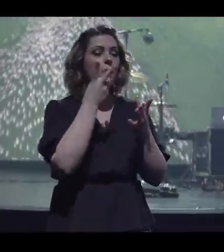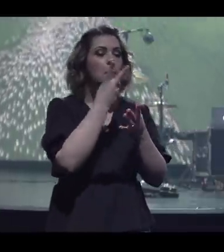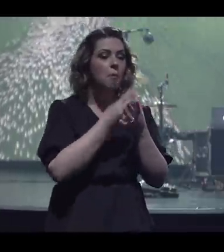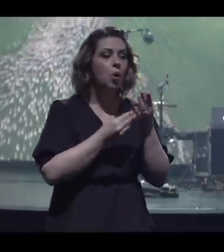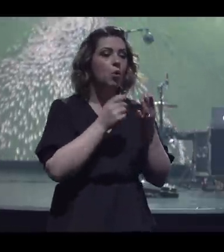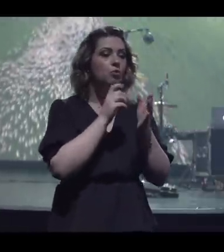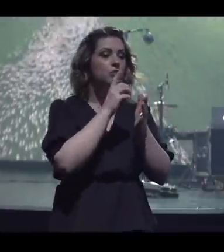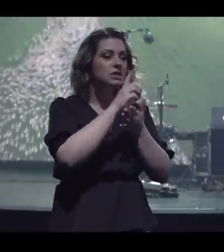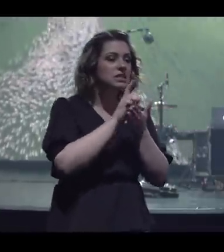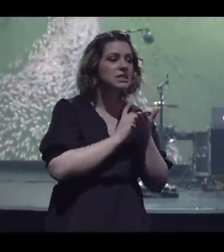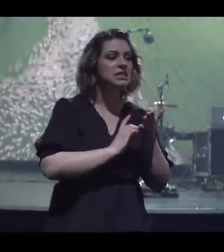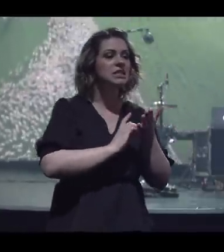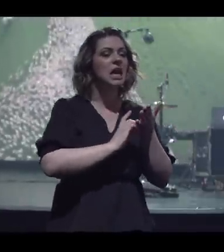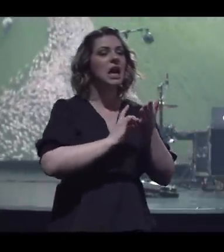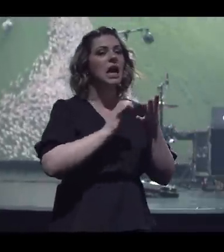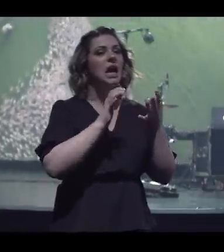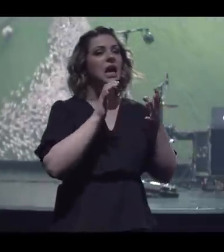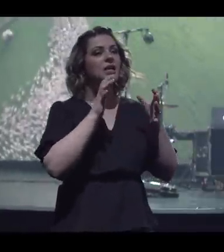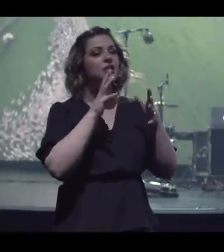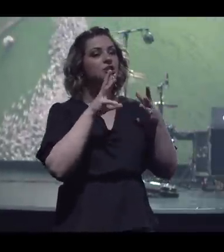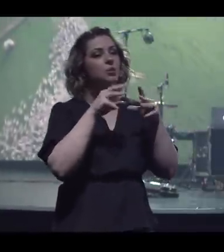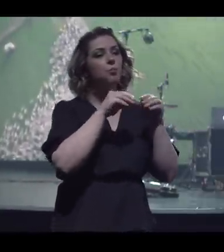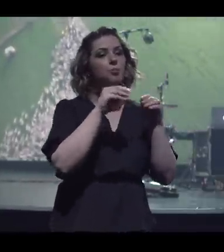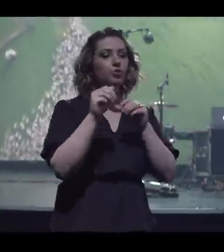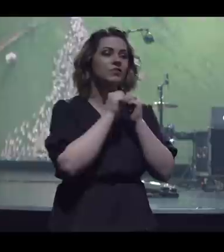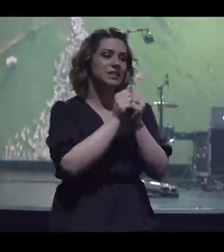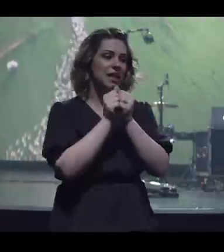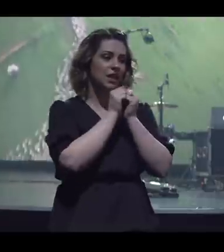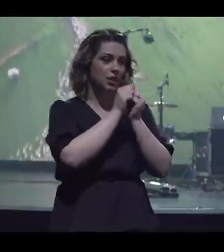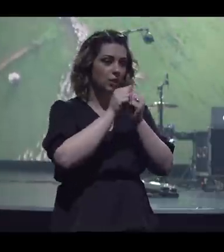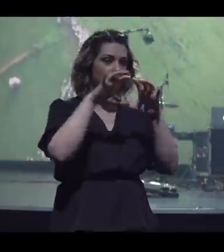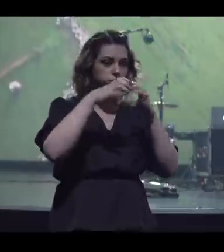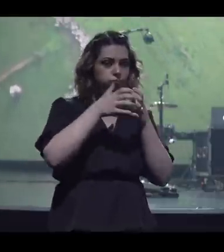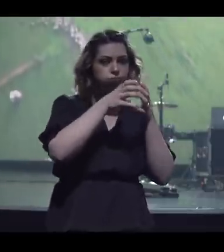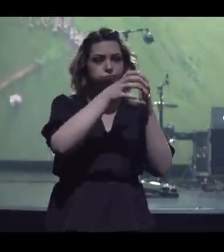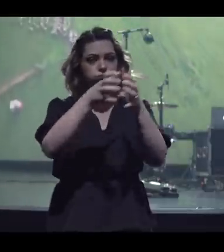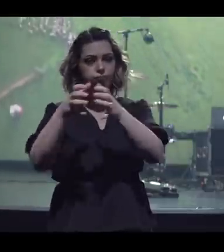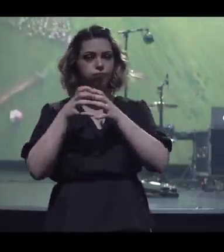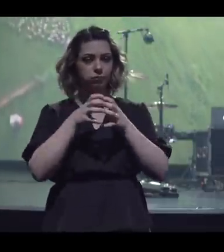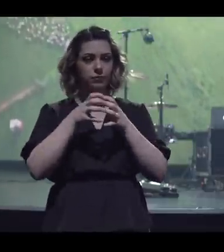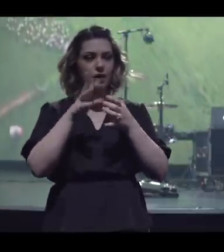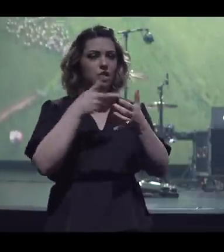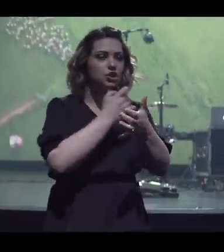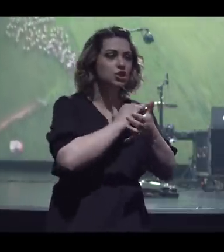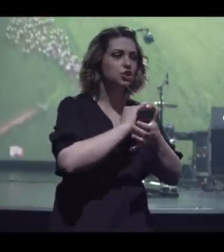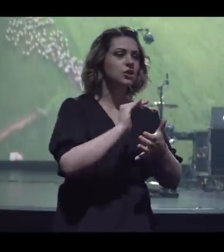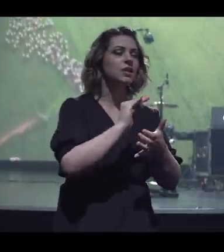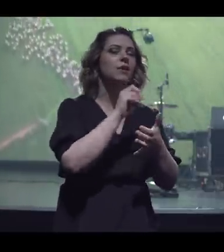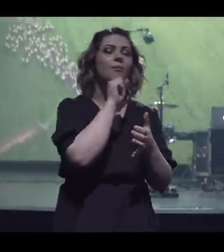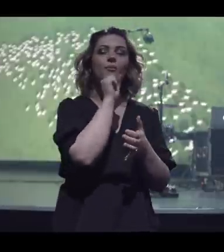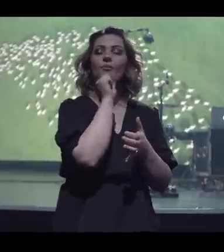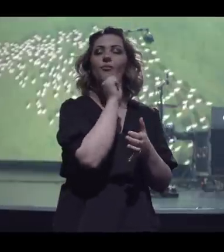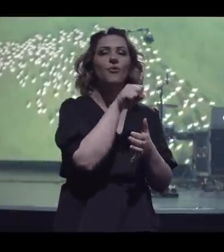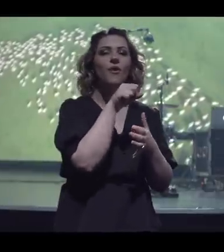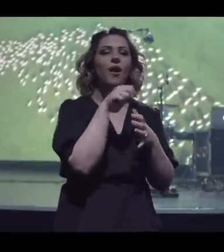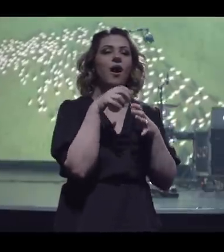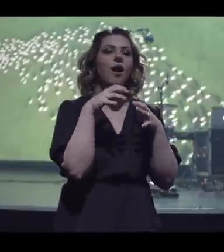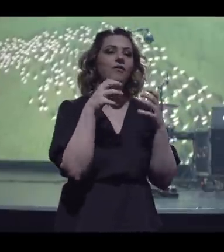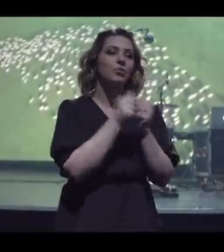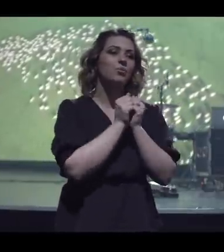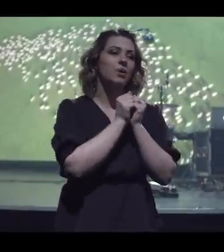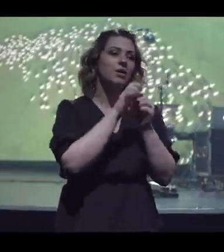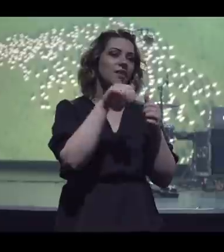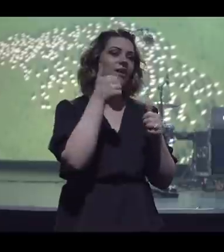move synchronously together. Sheep love to be with other sheep. I wish you could all